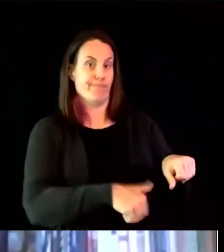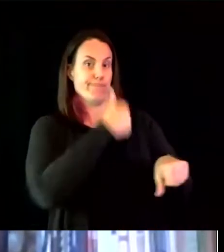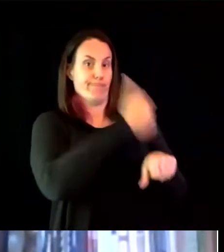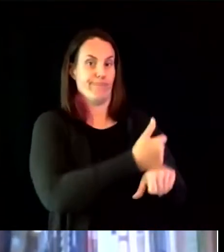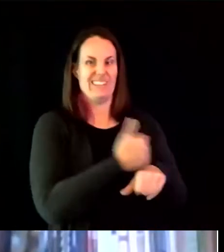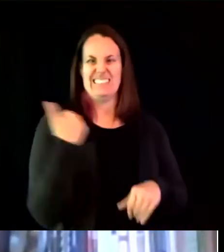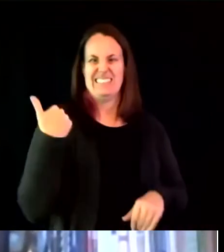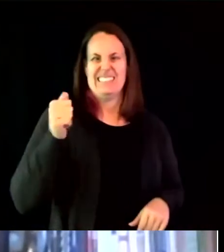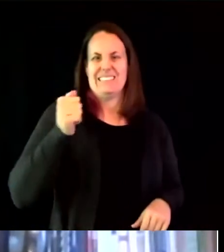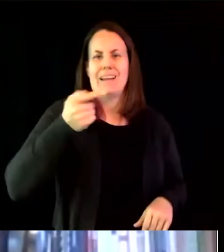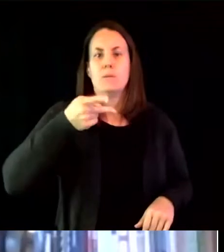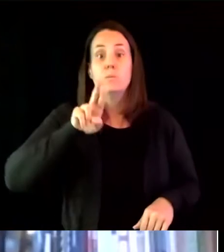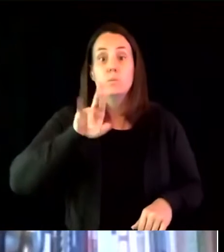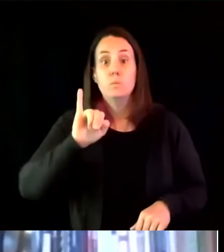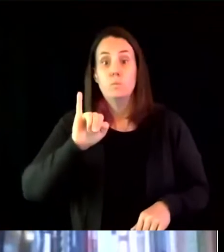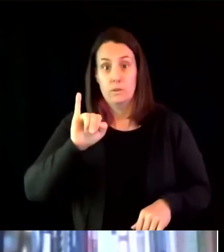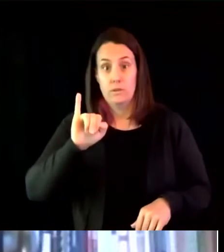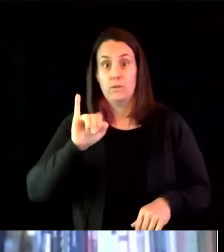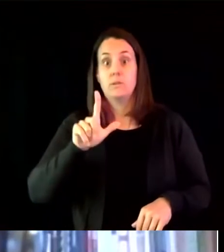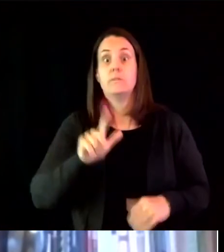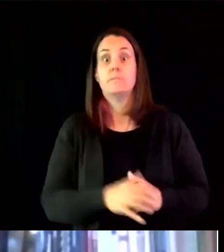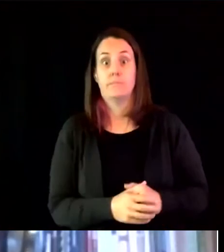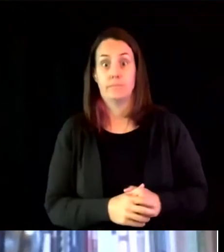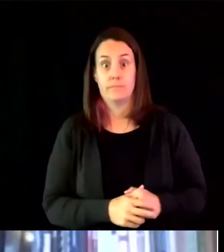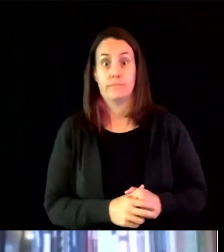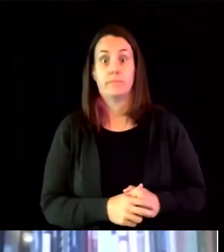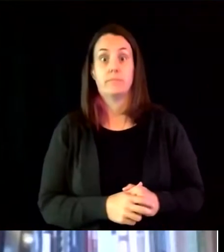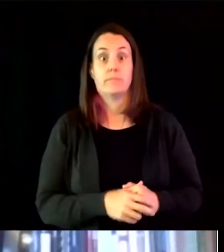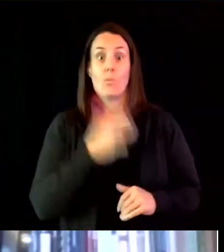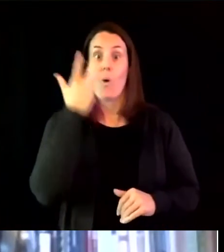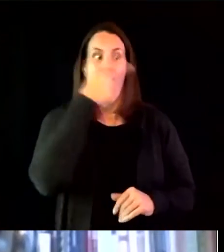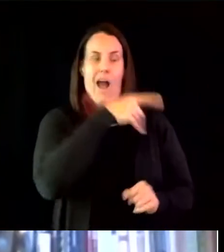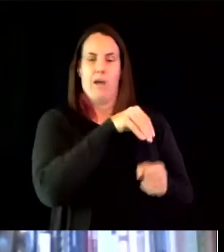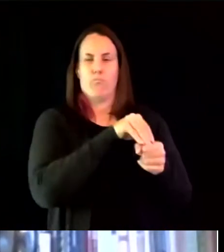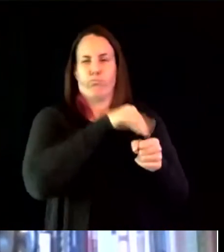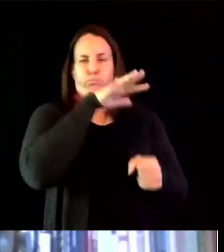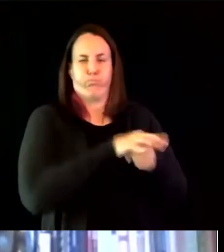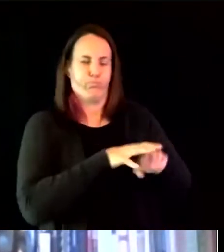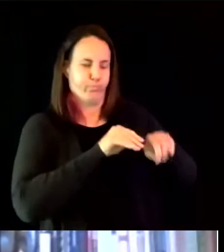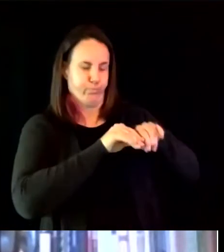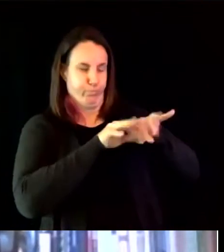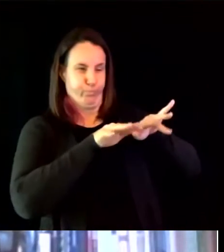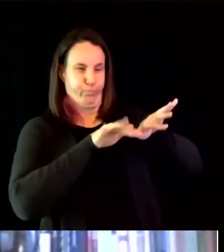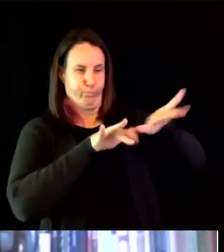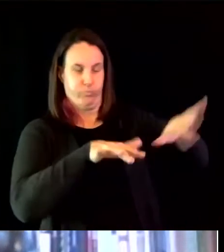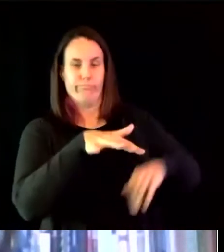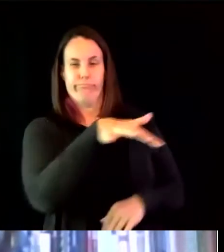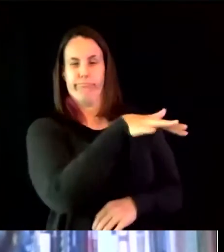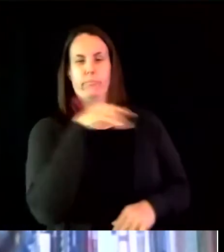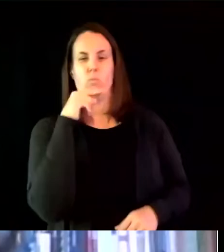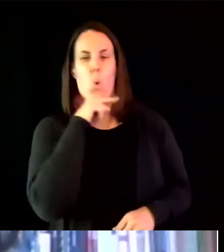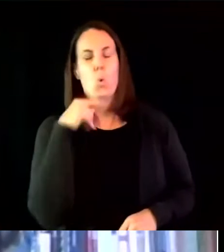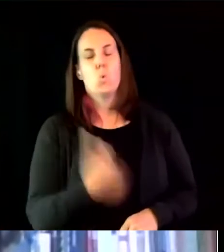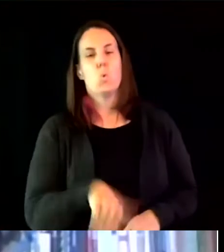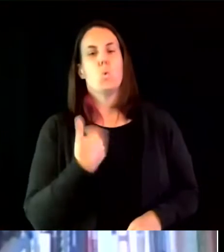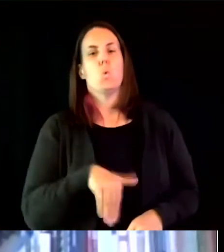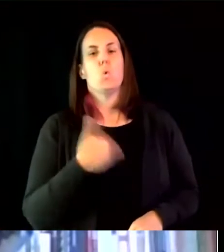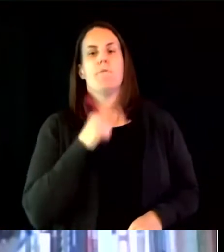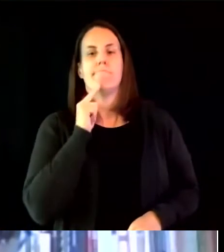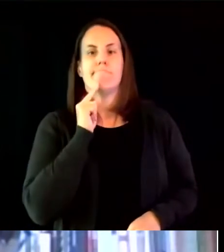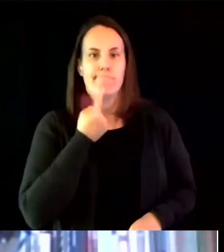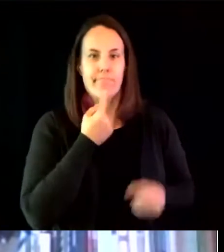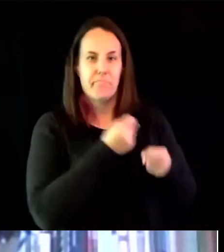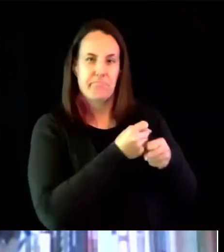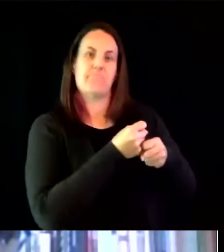COVID epidemic in Wisconsin was in Southeast Wisconsin. And, you know, if we select